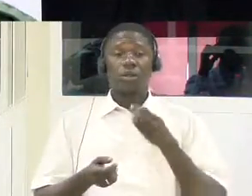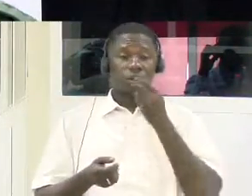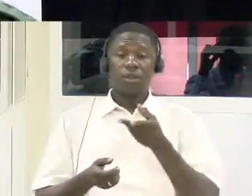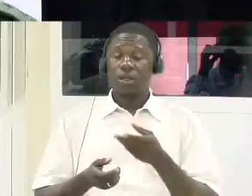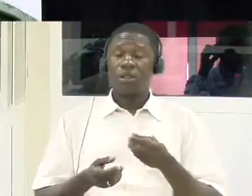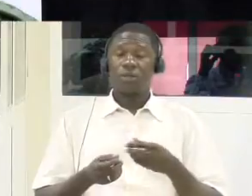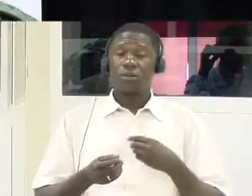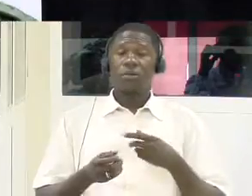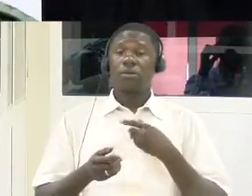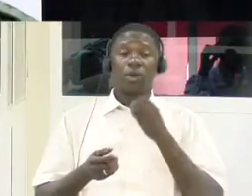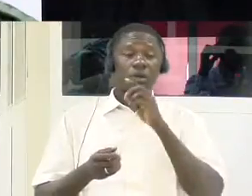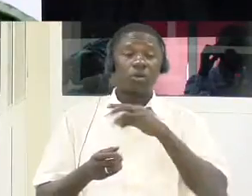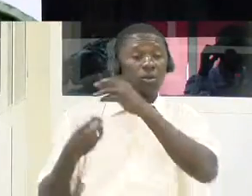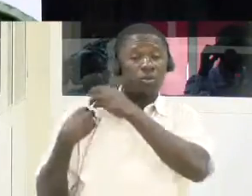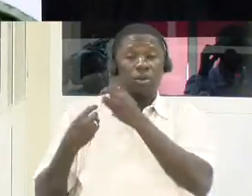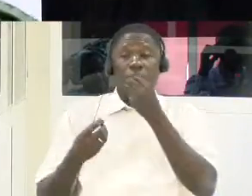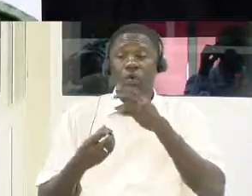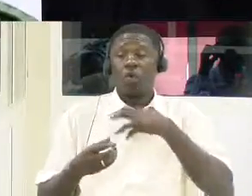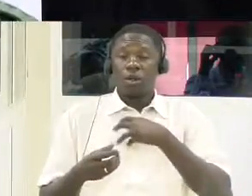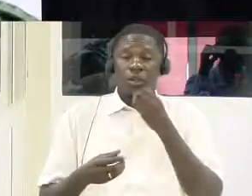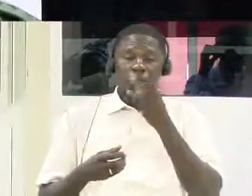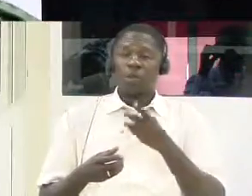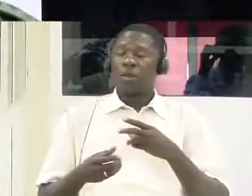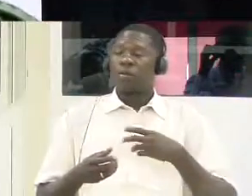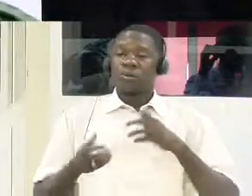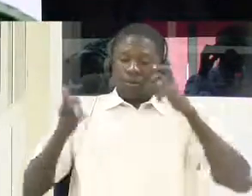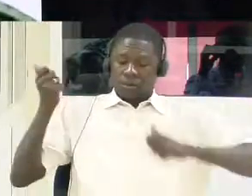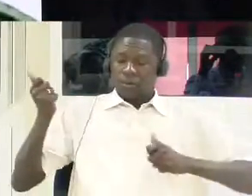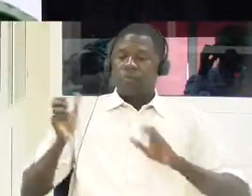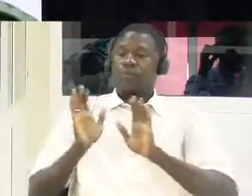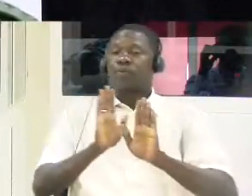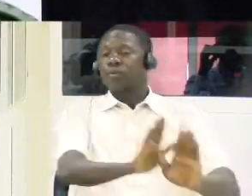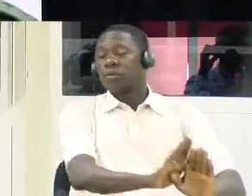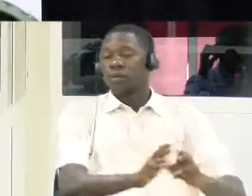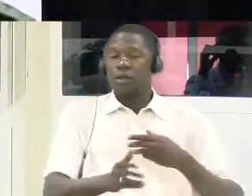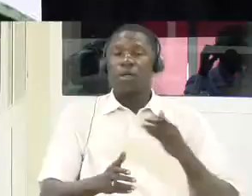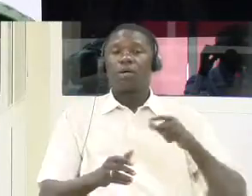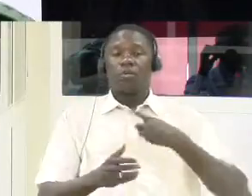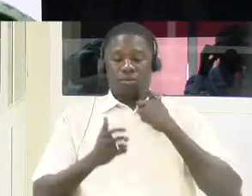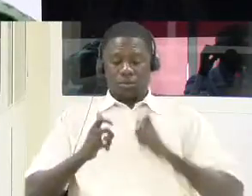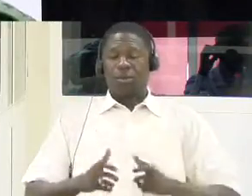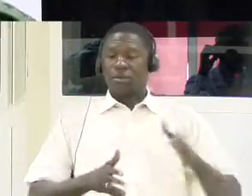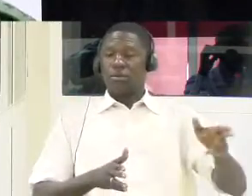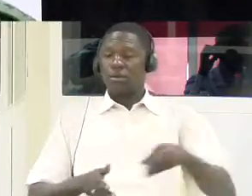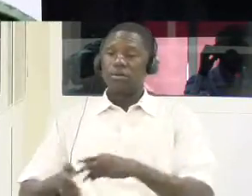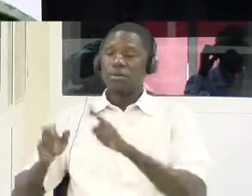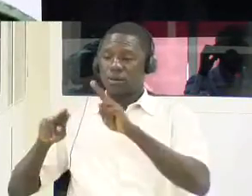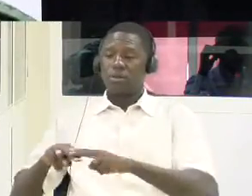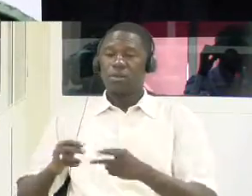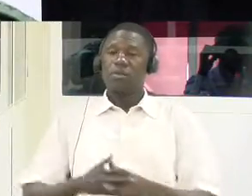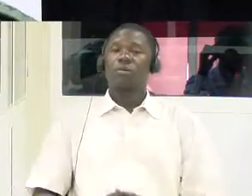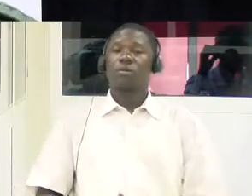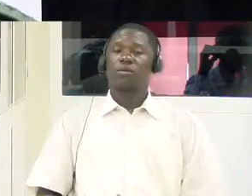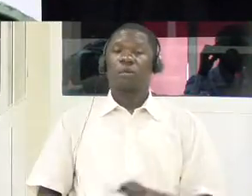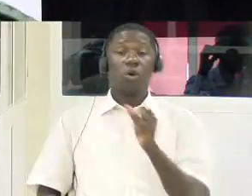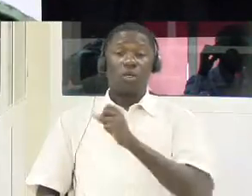meeting, with our weapons. Let's place our weapons and then come to his office to have meeting. Some officers were